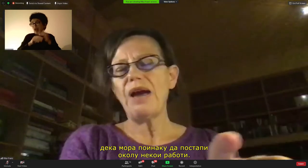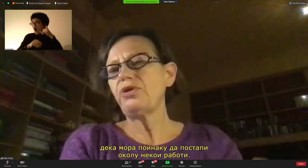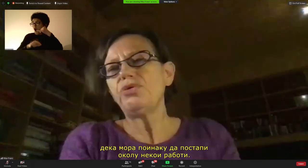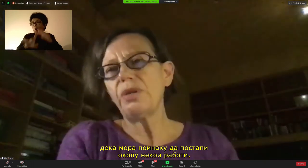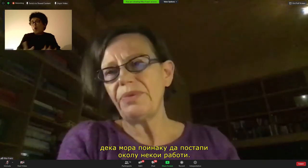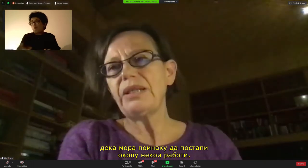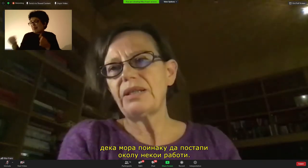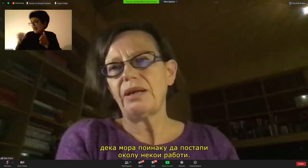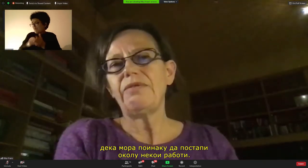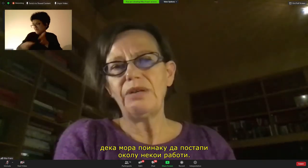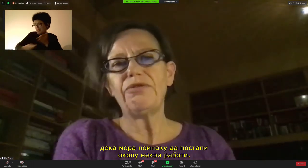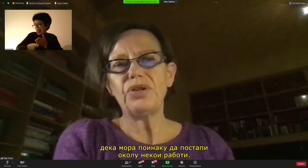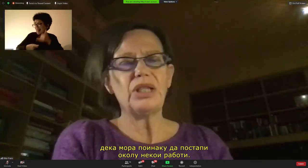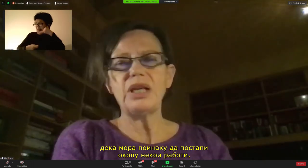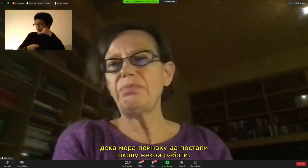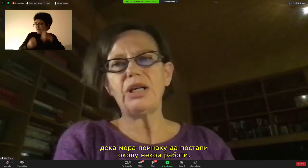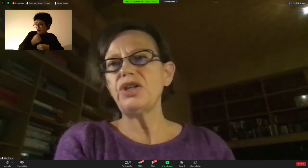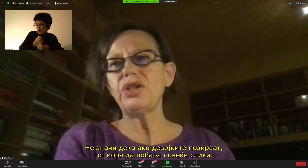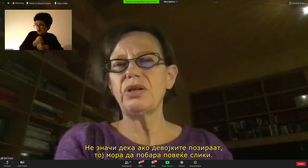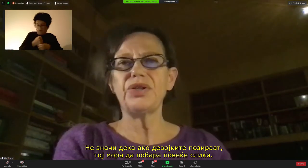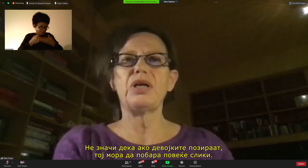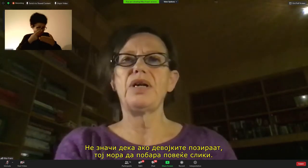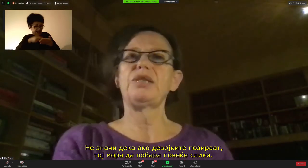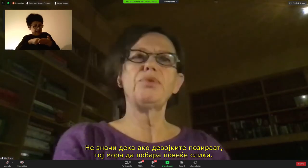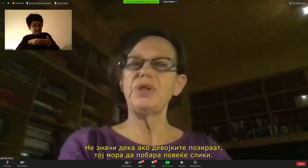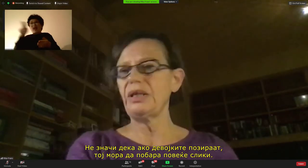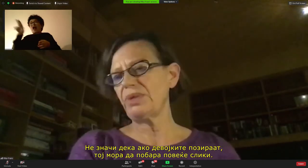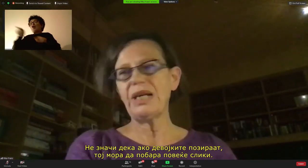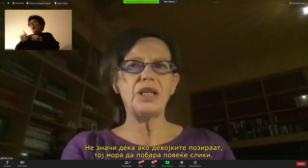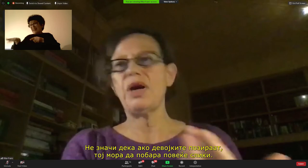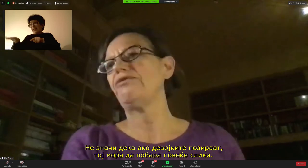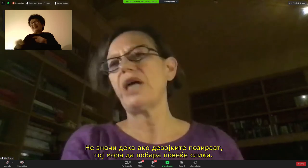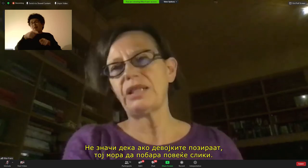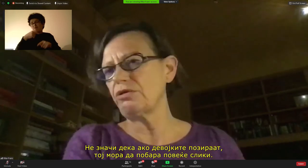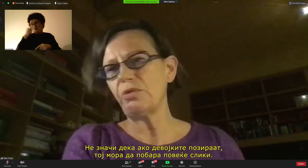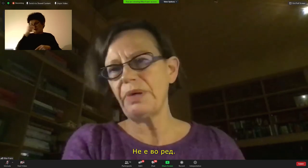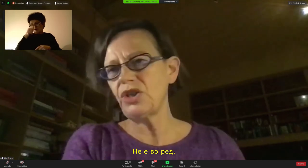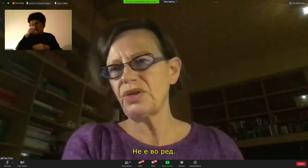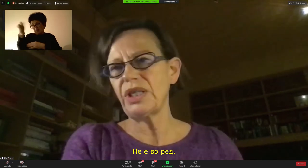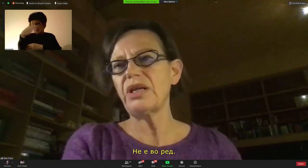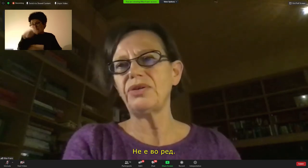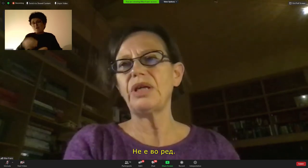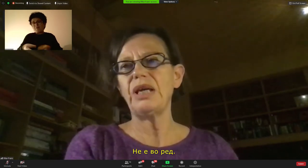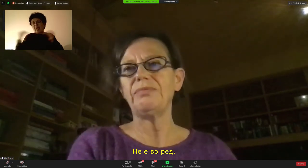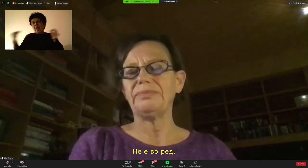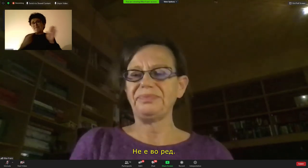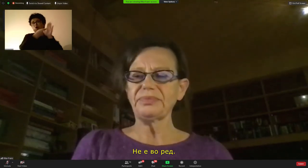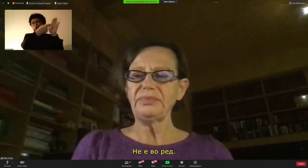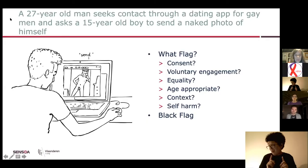you have to do some things different. It's not because the girls are exposing themselves that you have to ask for more pictures. It's not